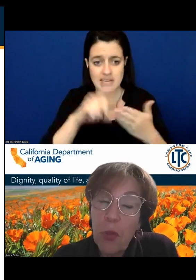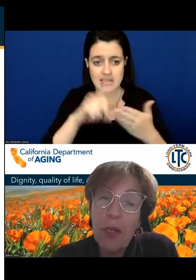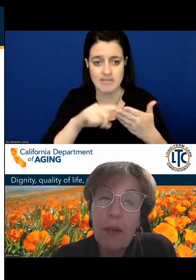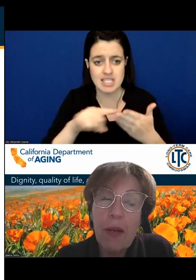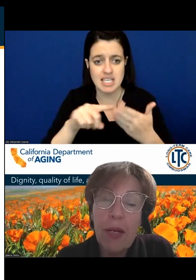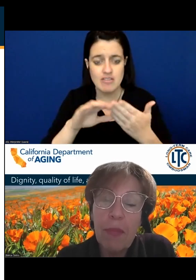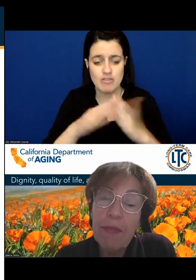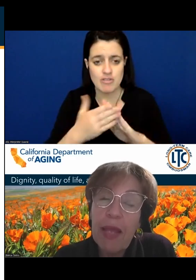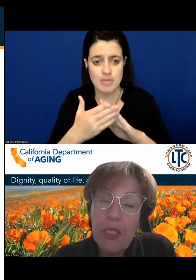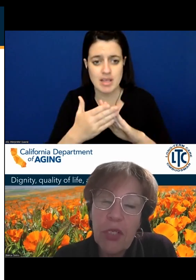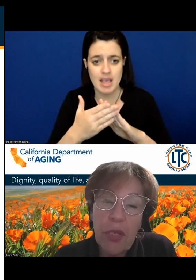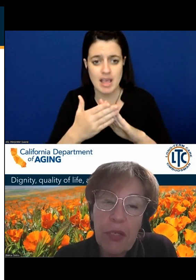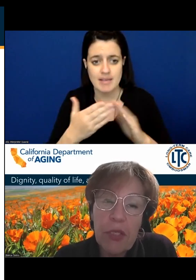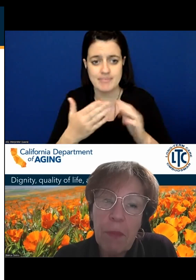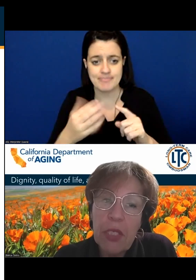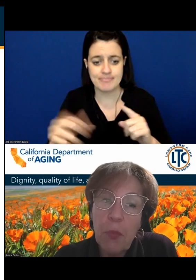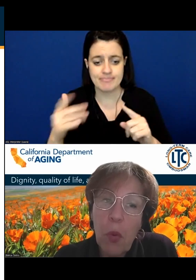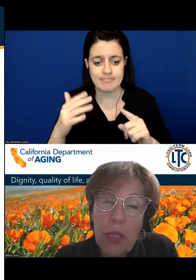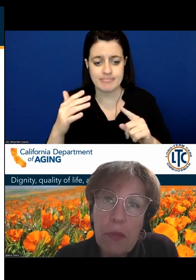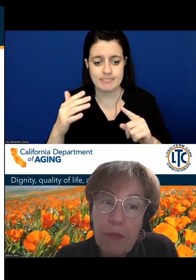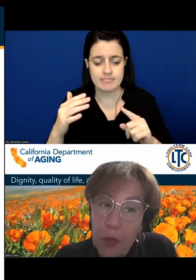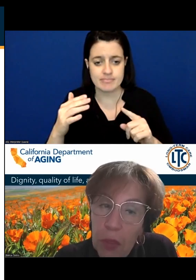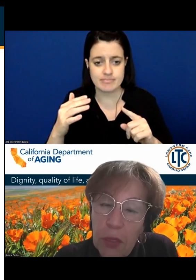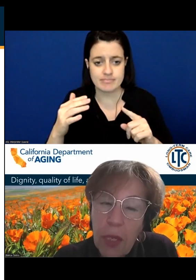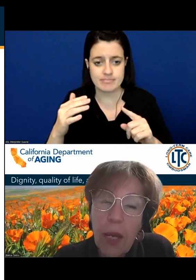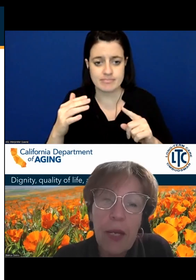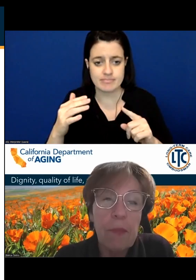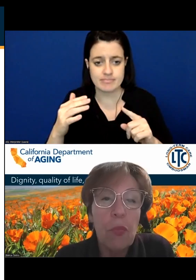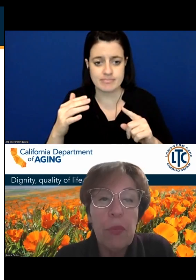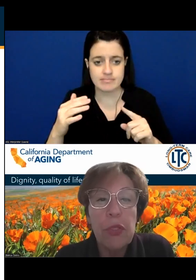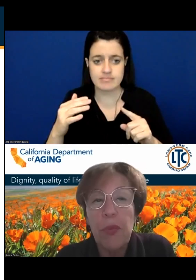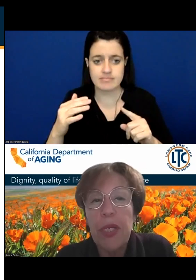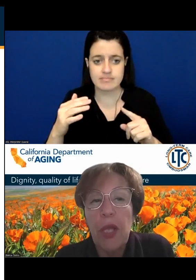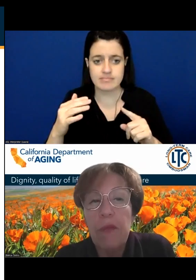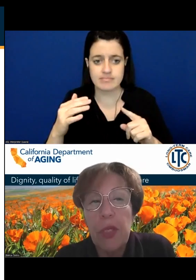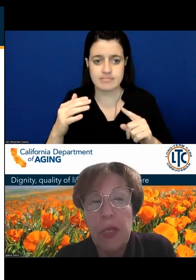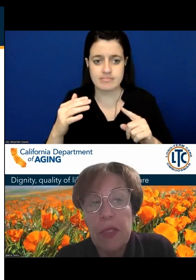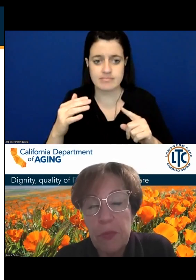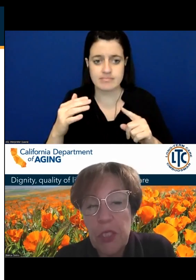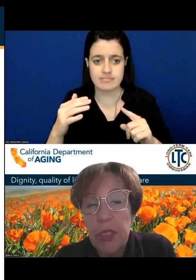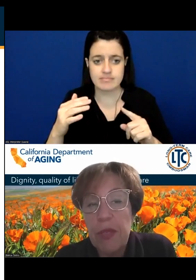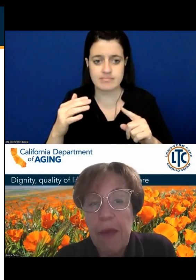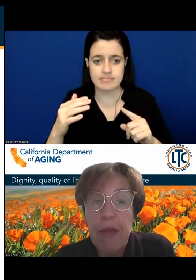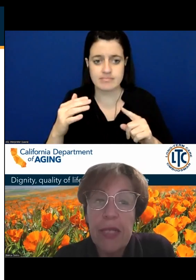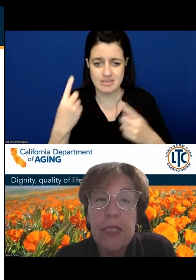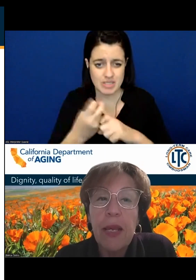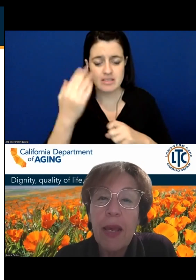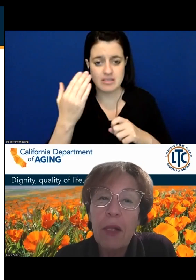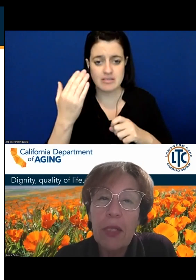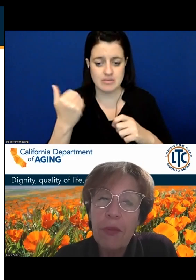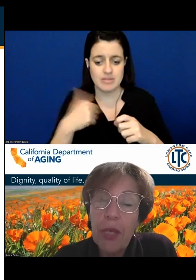much more, in the last 2 years, much more difficult. We were doing a lot of especially in the